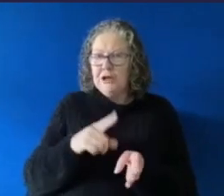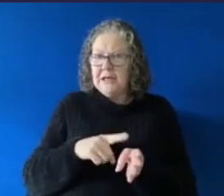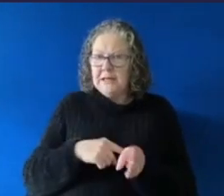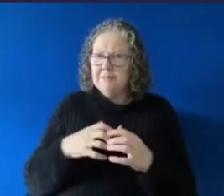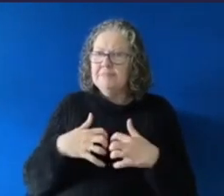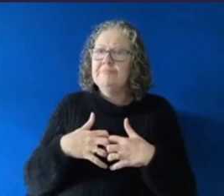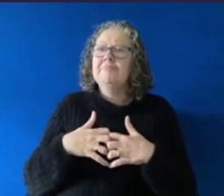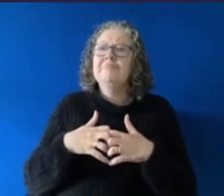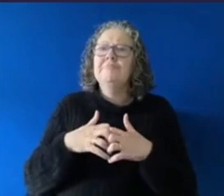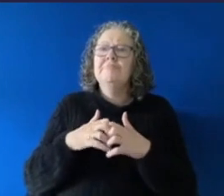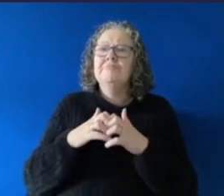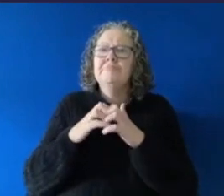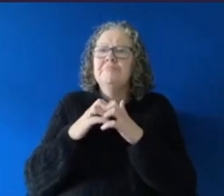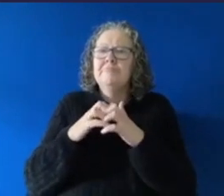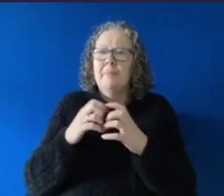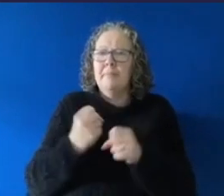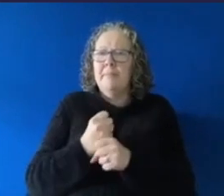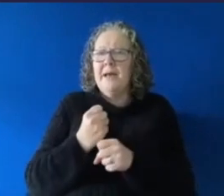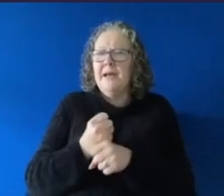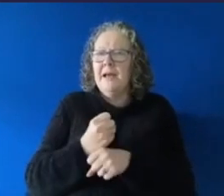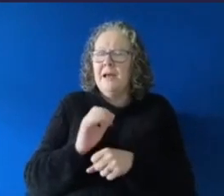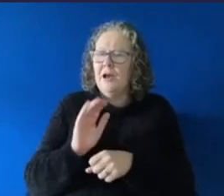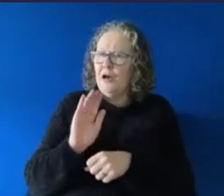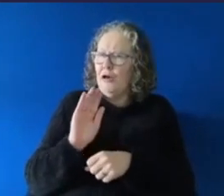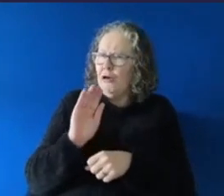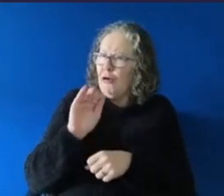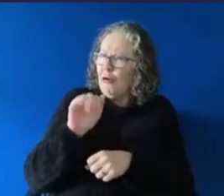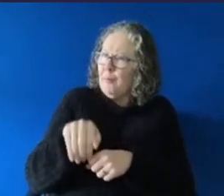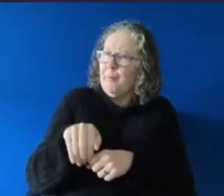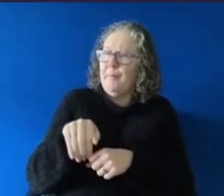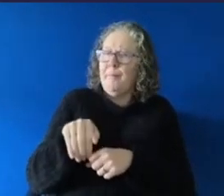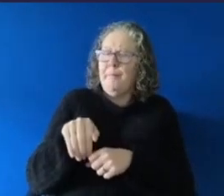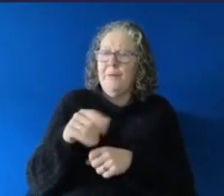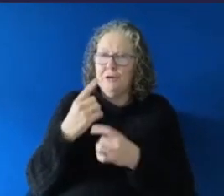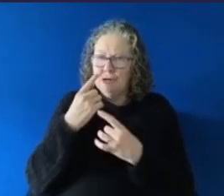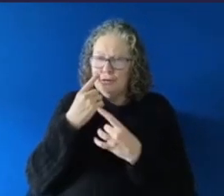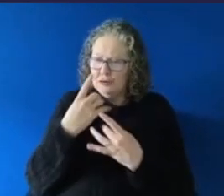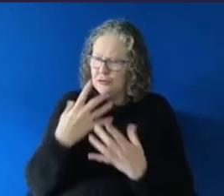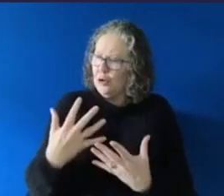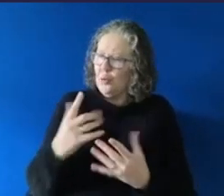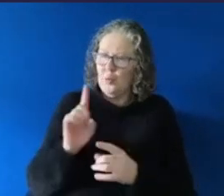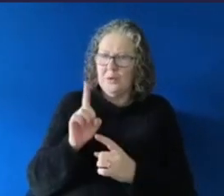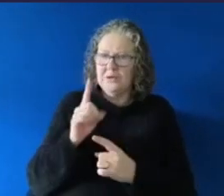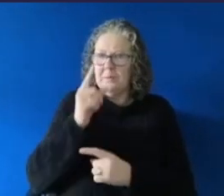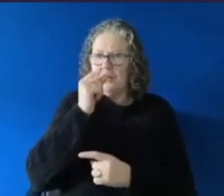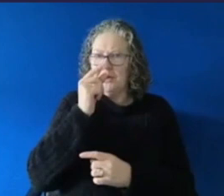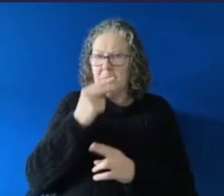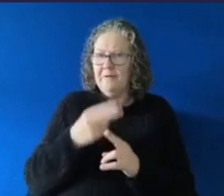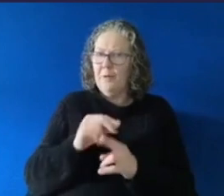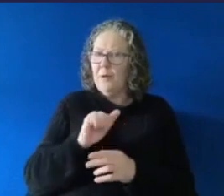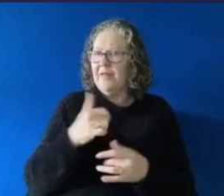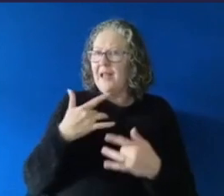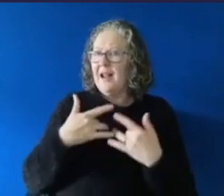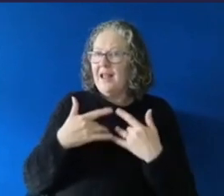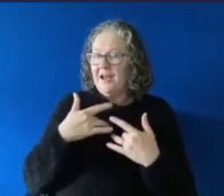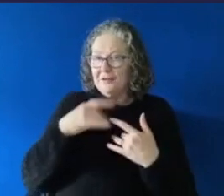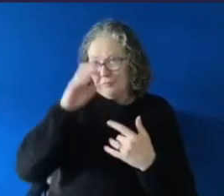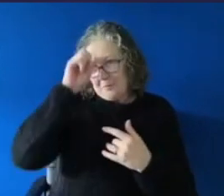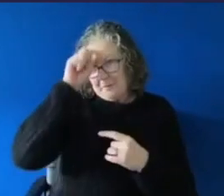home before they really, showed what was possible in the rest of their lives. So keep that in mind as